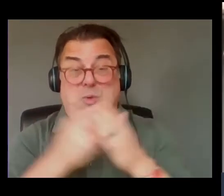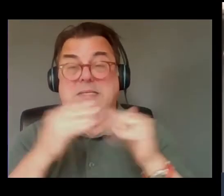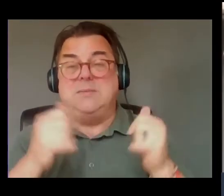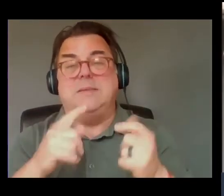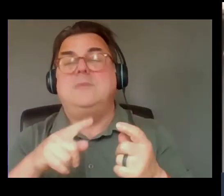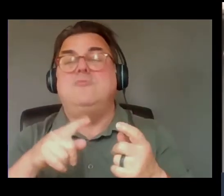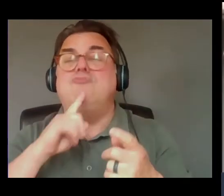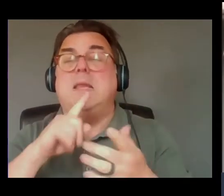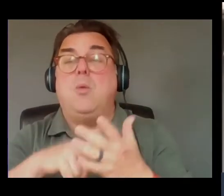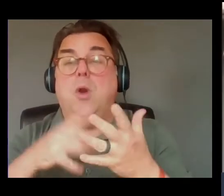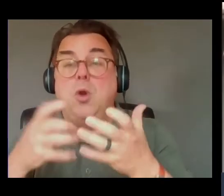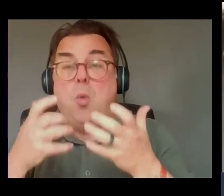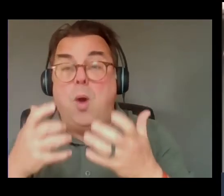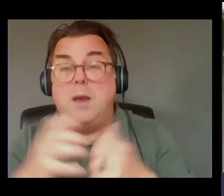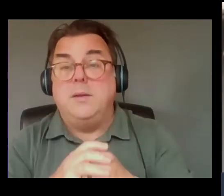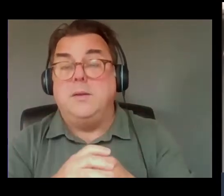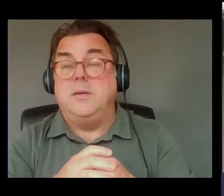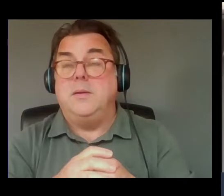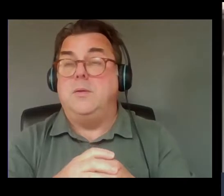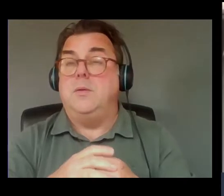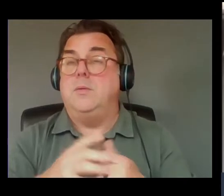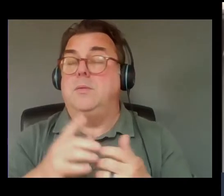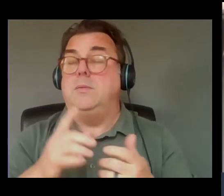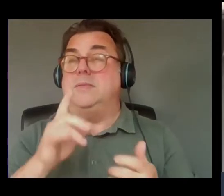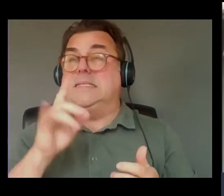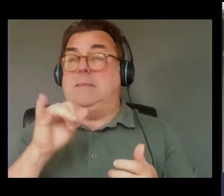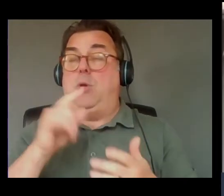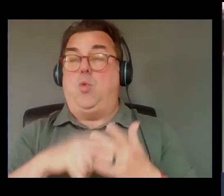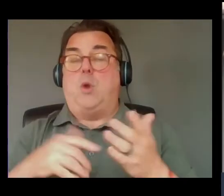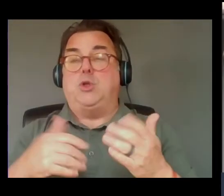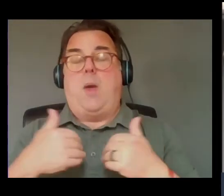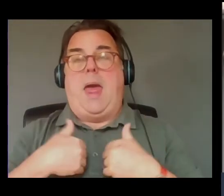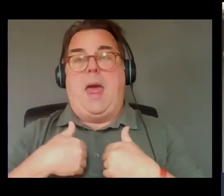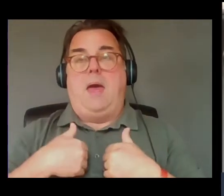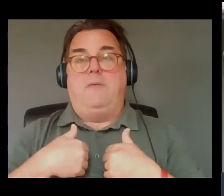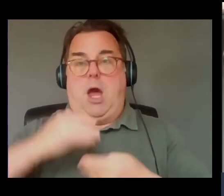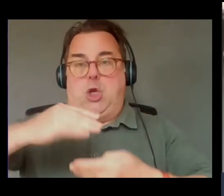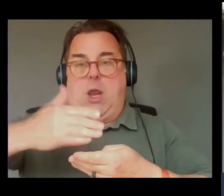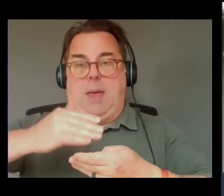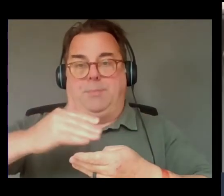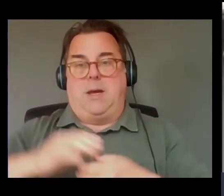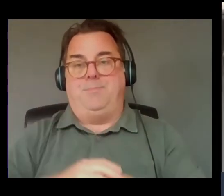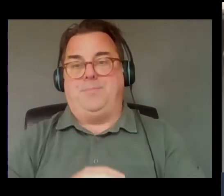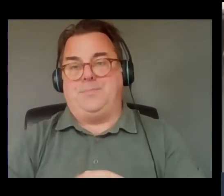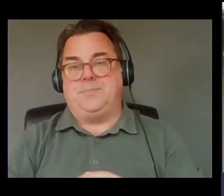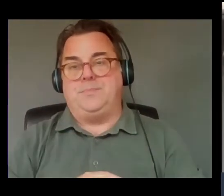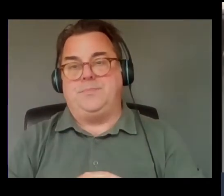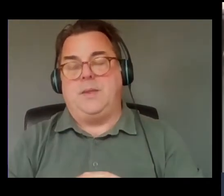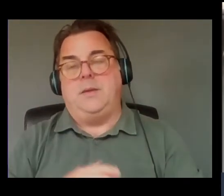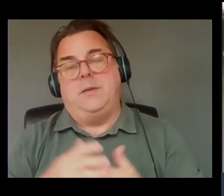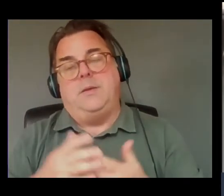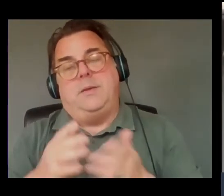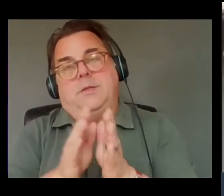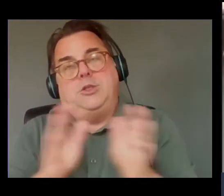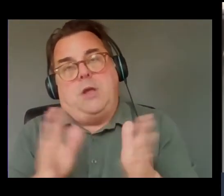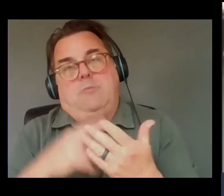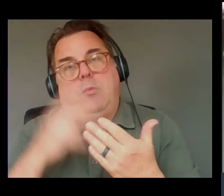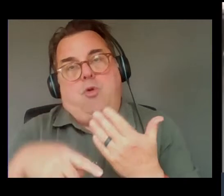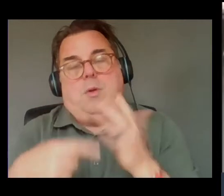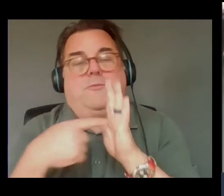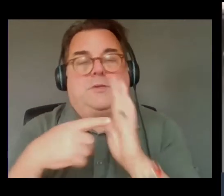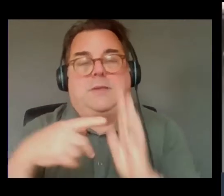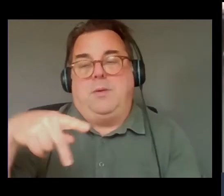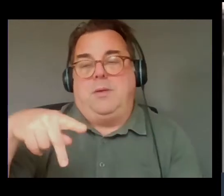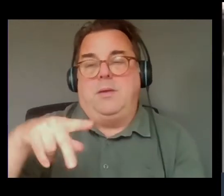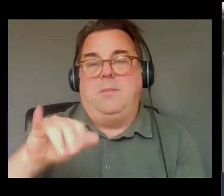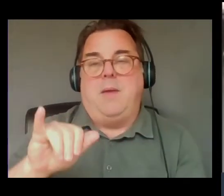really something like what you have on your laptop, which is a general purpose programming language like Python, and